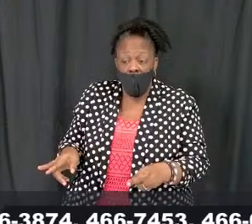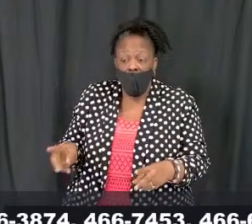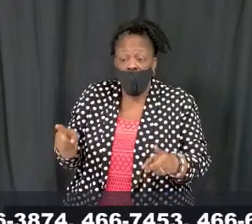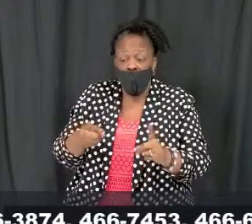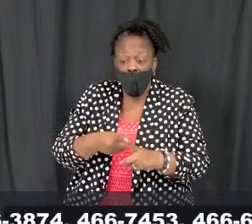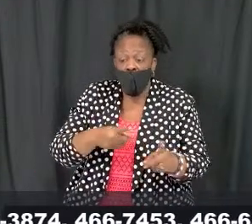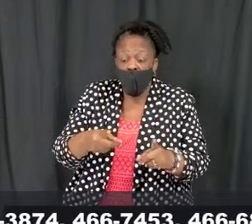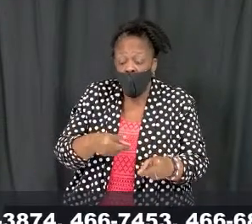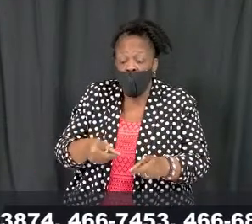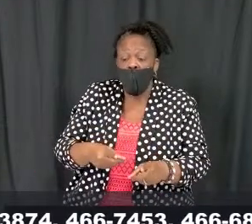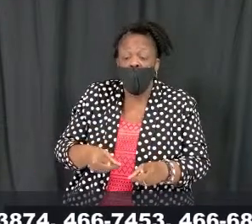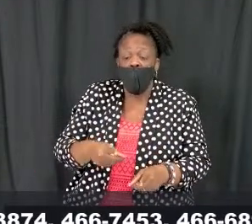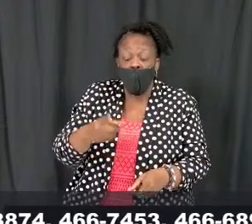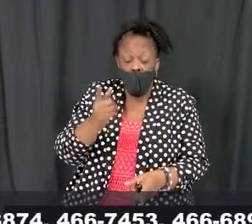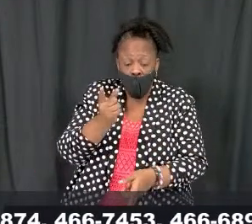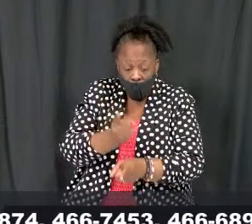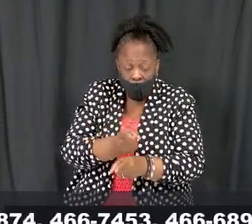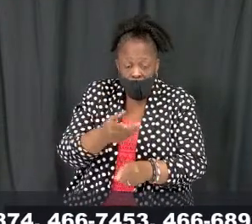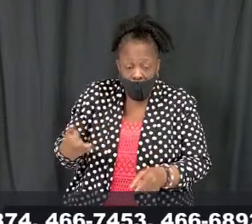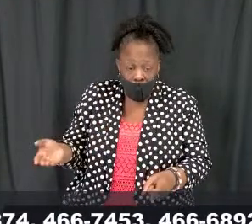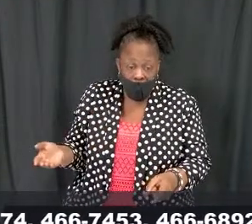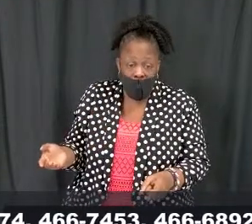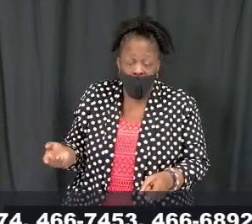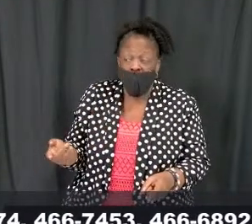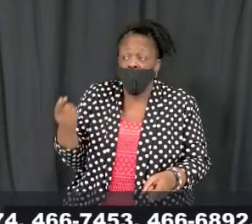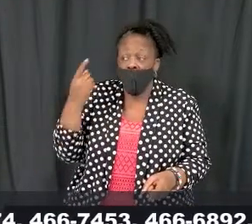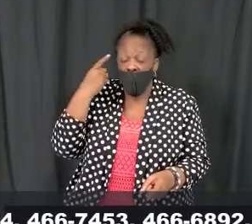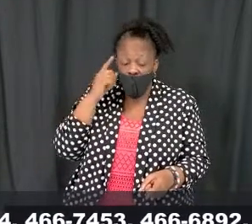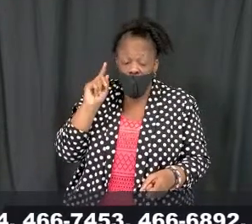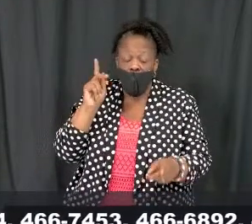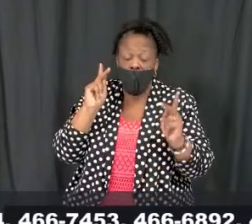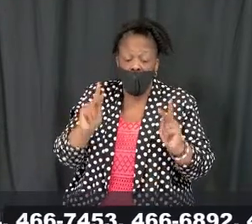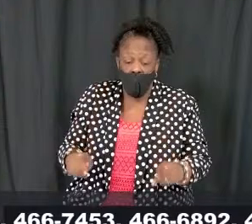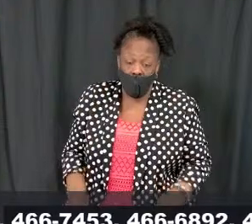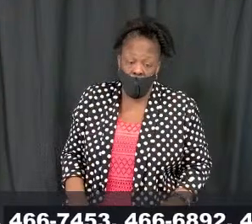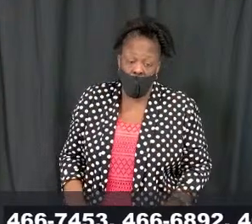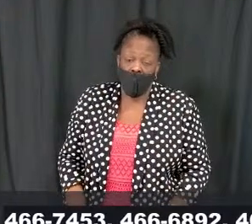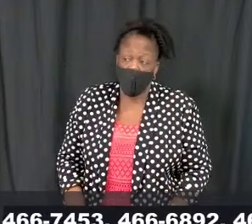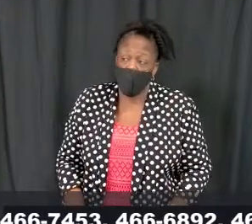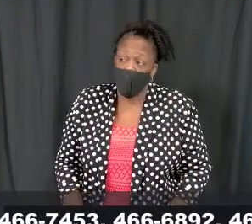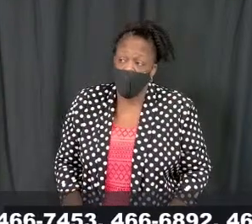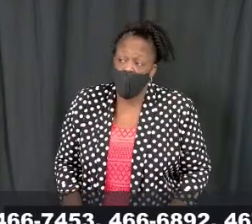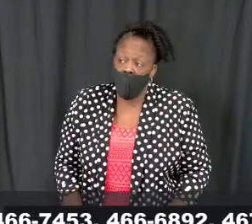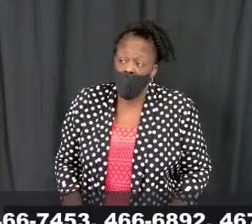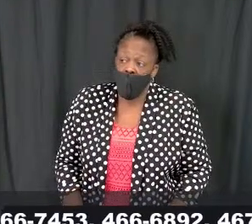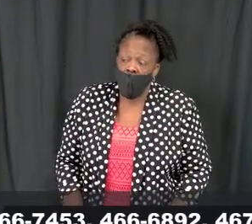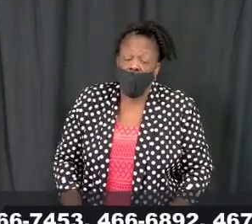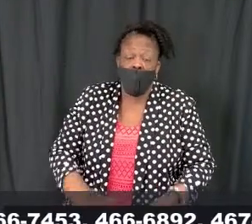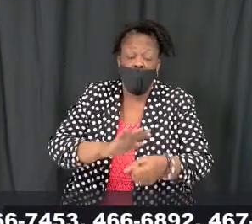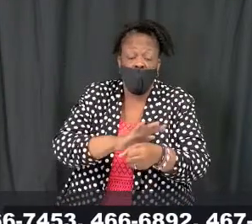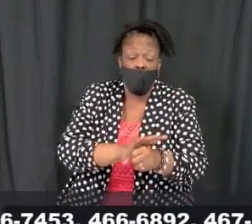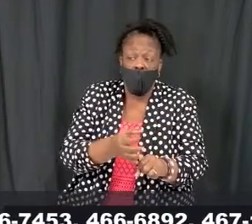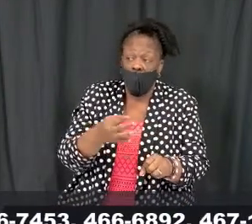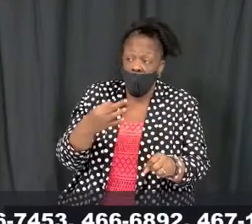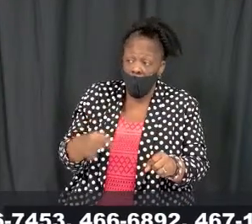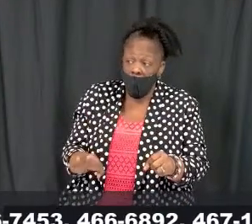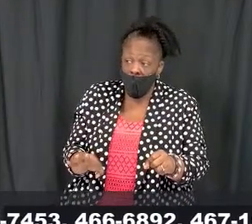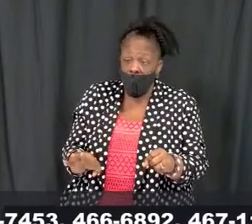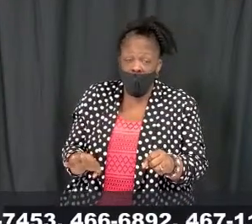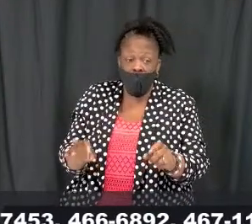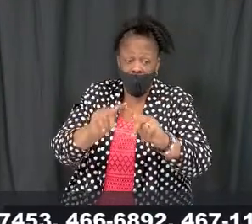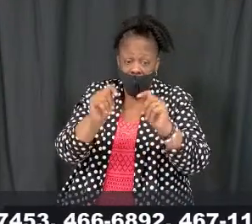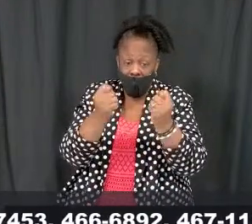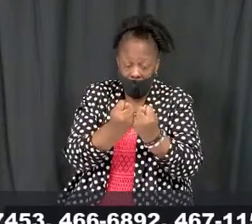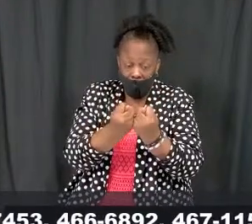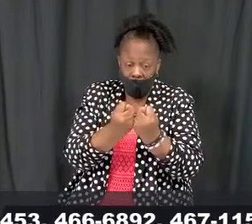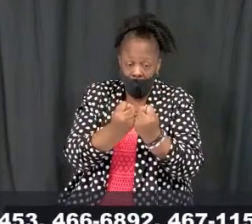are allowed to discharge their responsibility in the interests of public health. The COVID-19 compliance